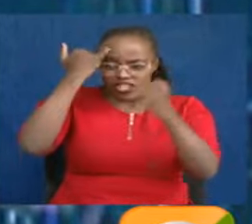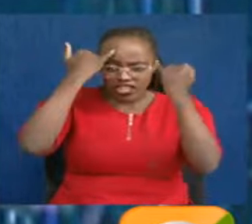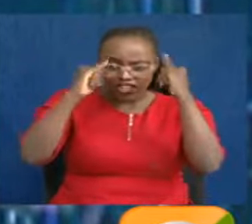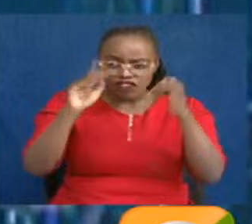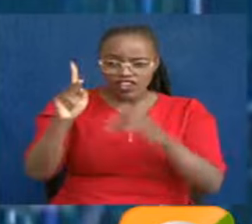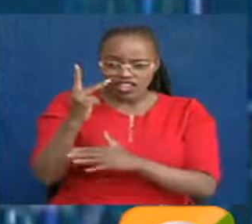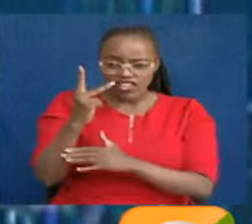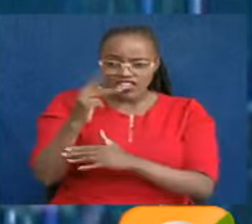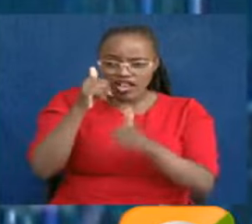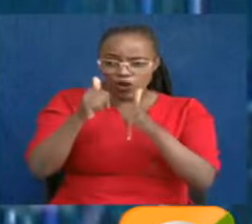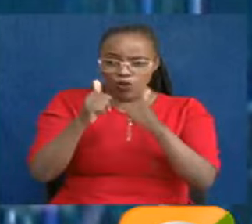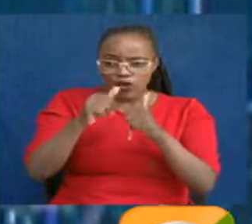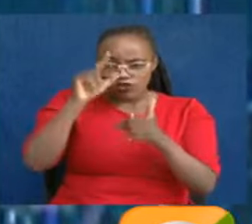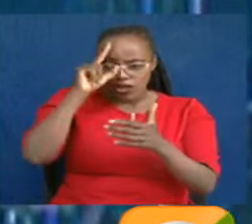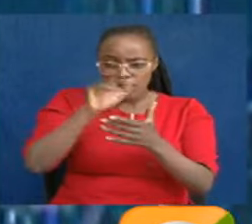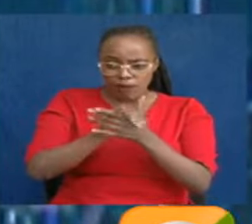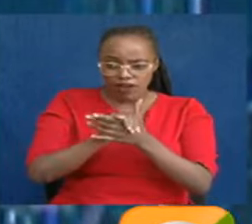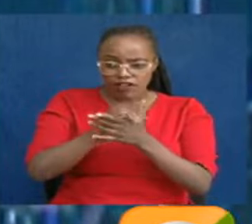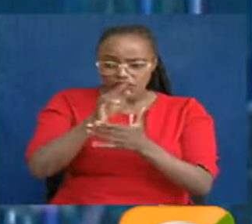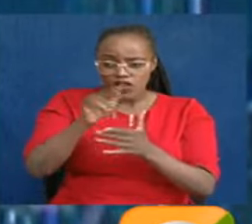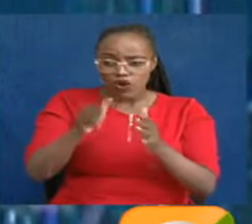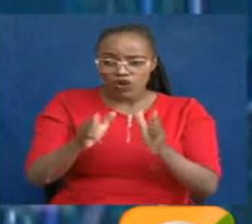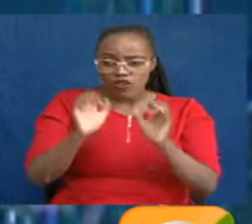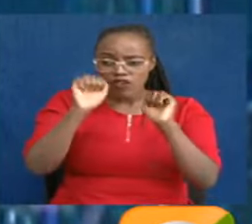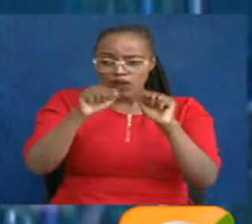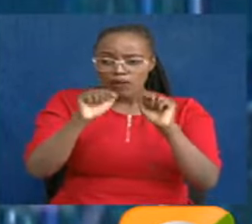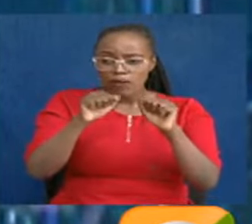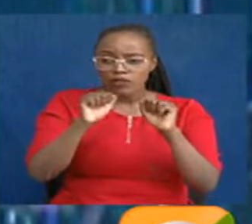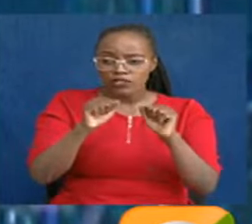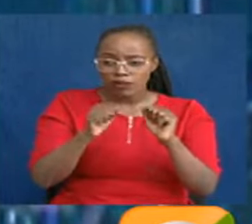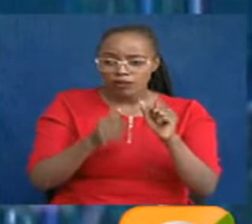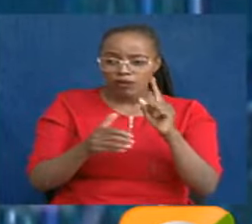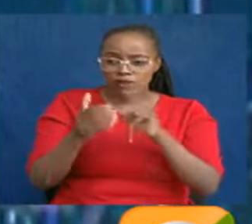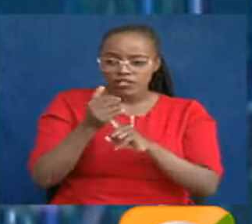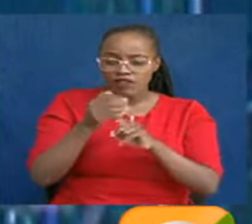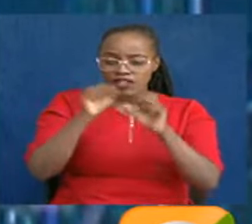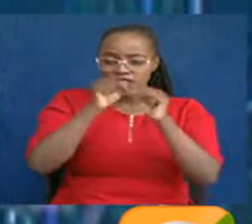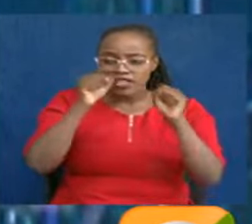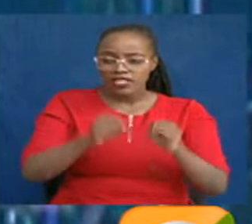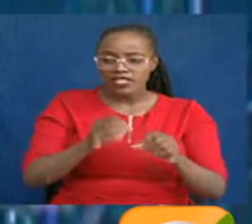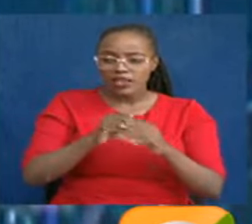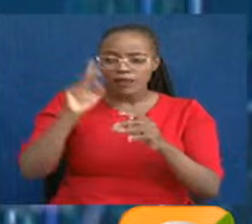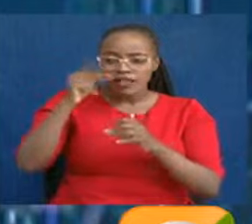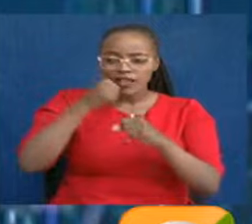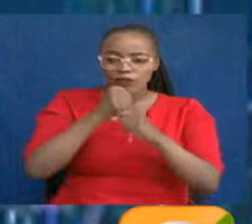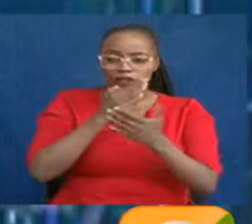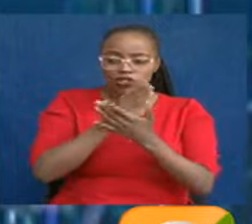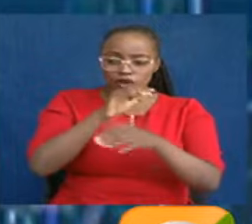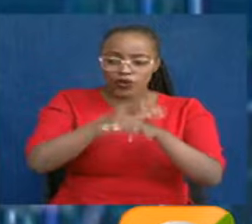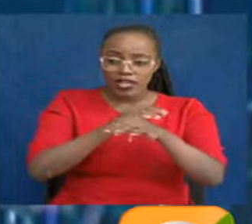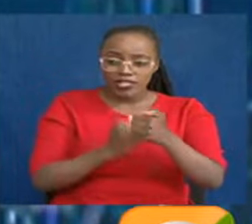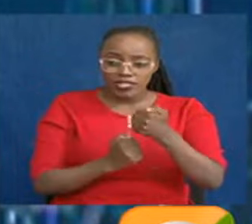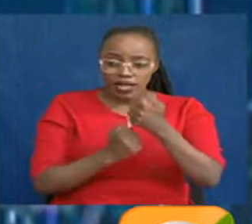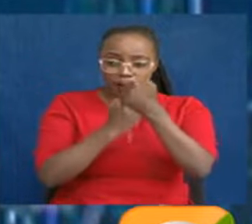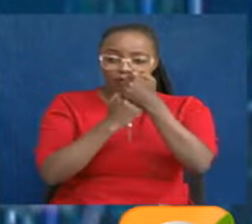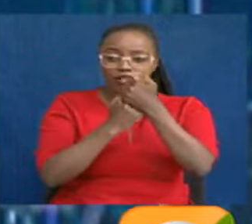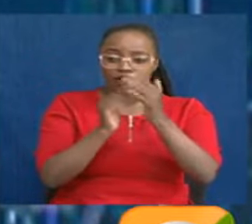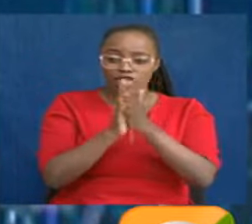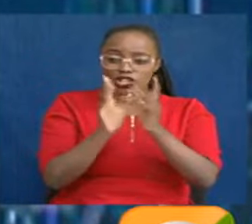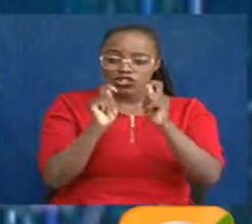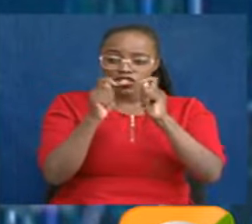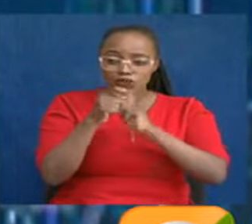we believe through a right partnership, we can build up that capability and ecosystem in Kenya to make sure that we can support the transformation of